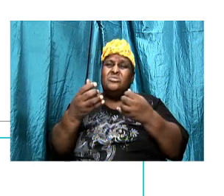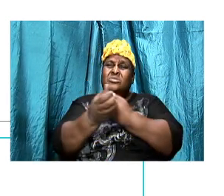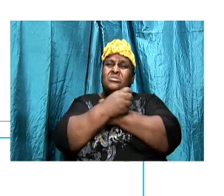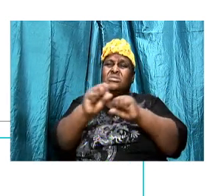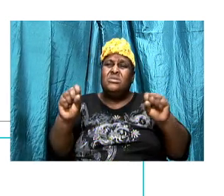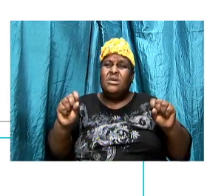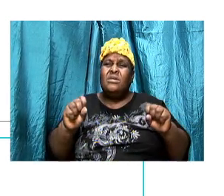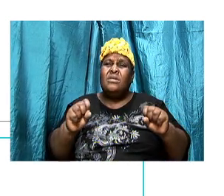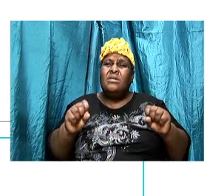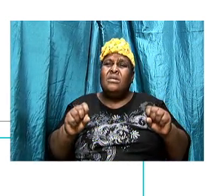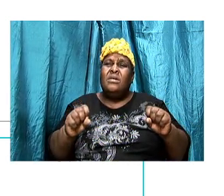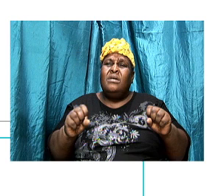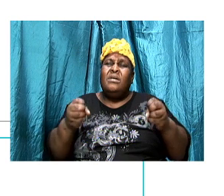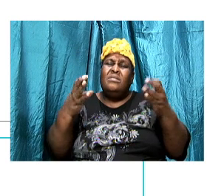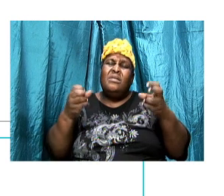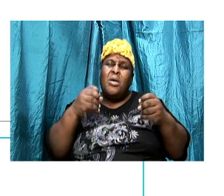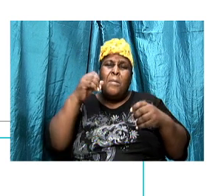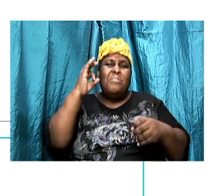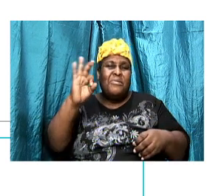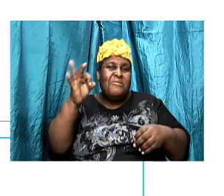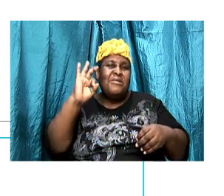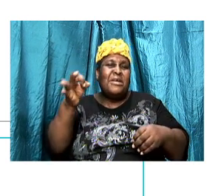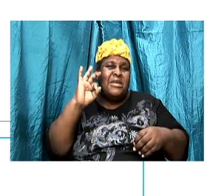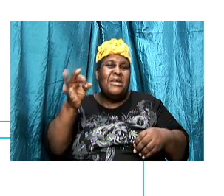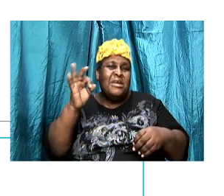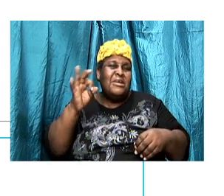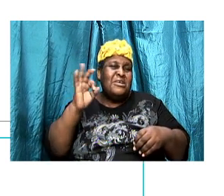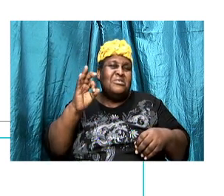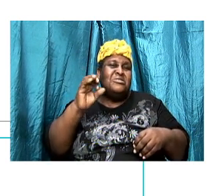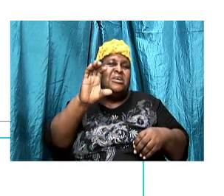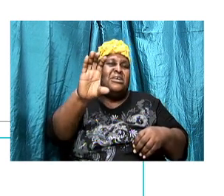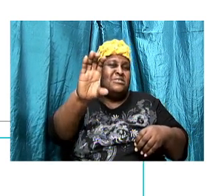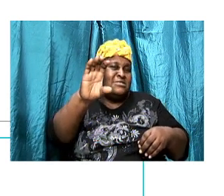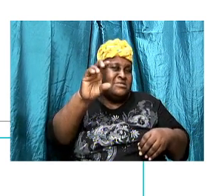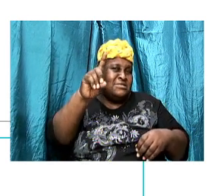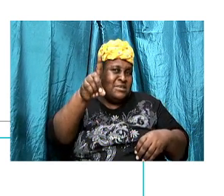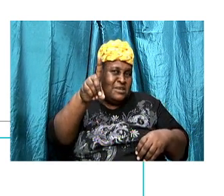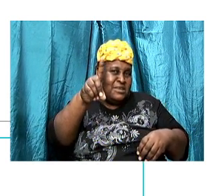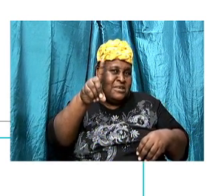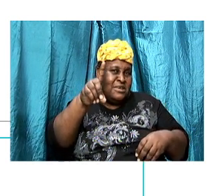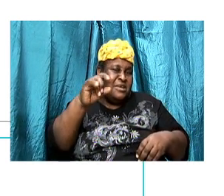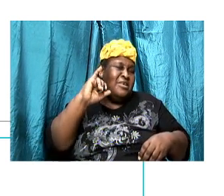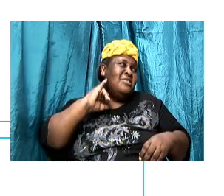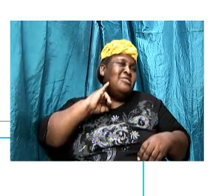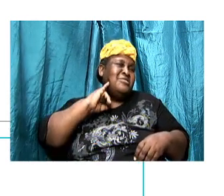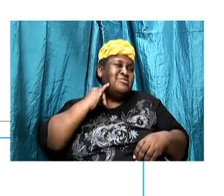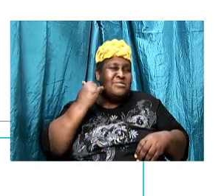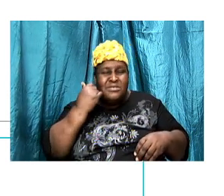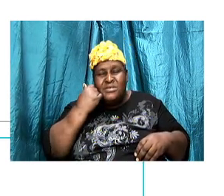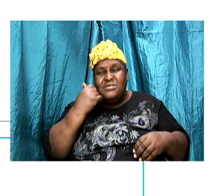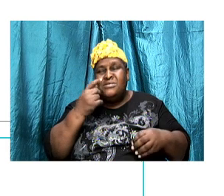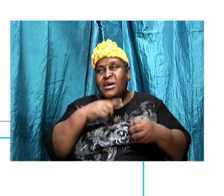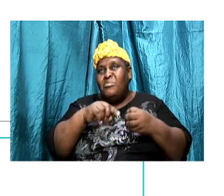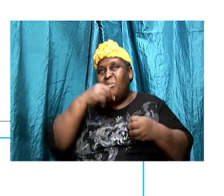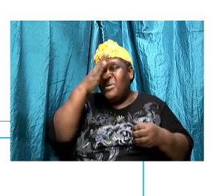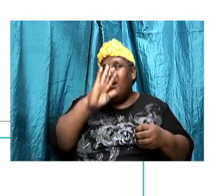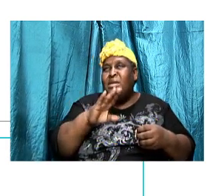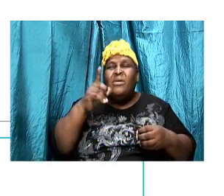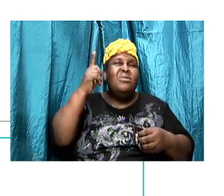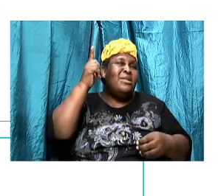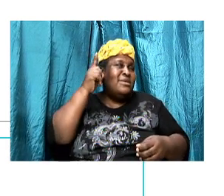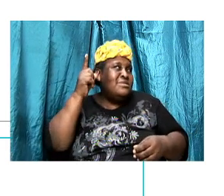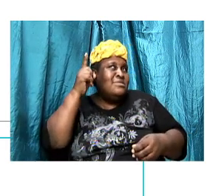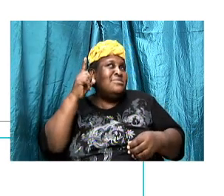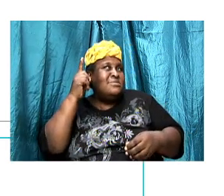lot of preaching cassettes because we were so zealous about God, and we'd listen preaching cassette. And, you know,